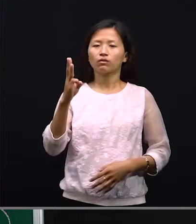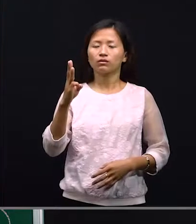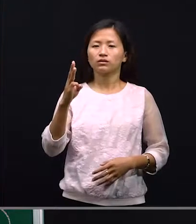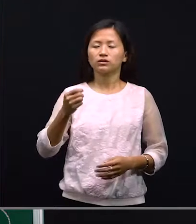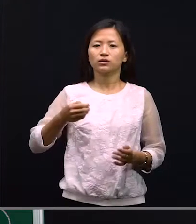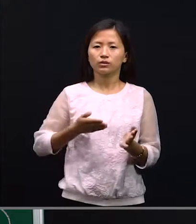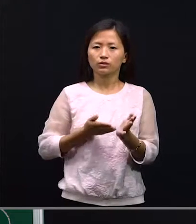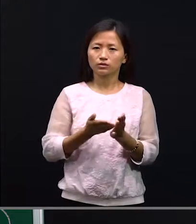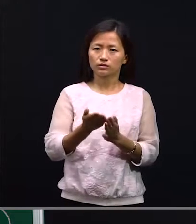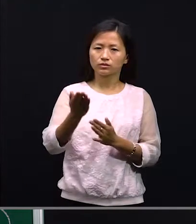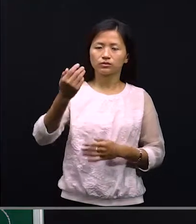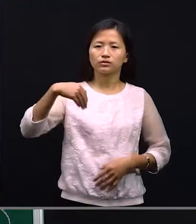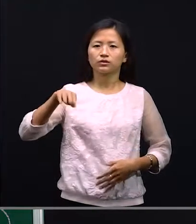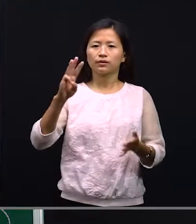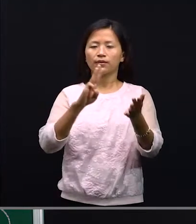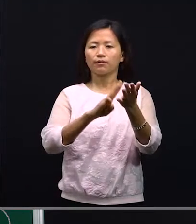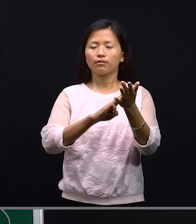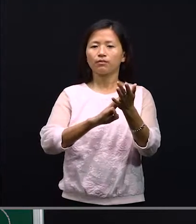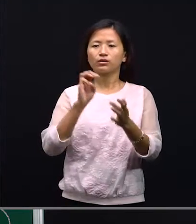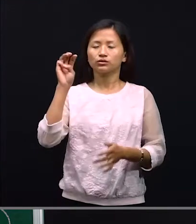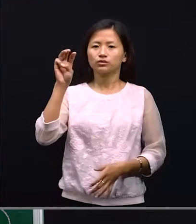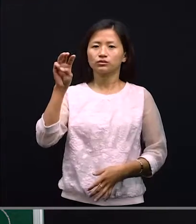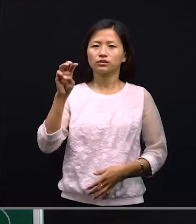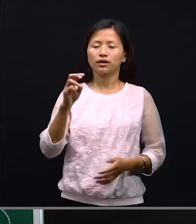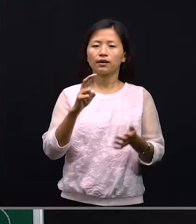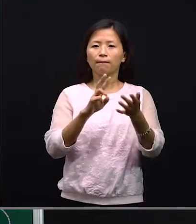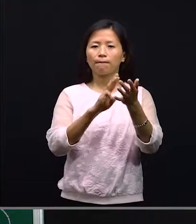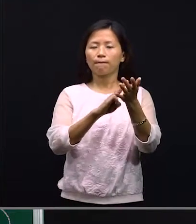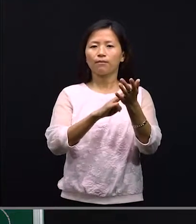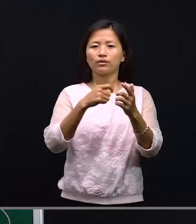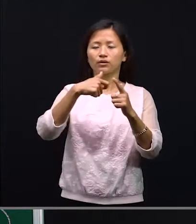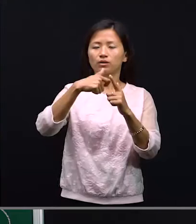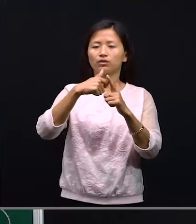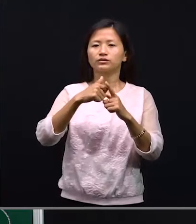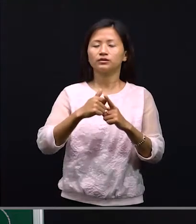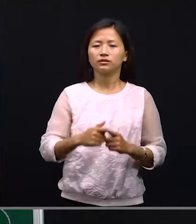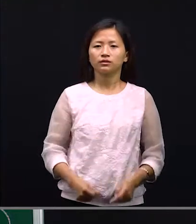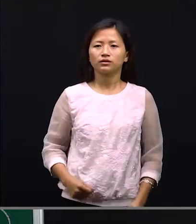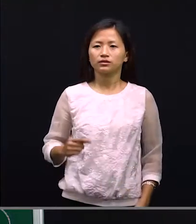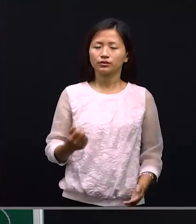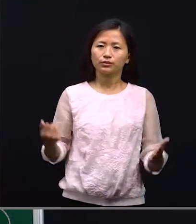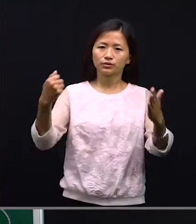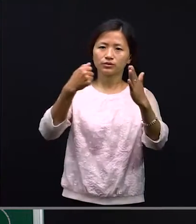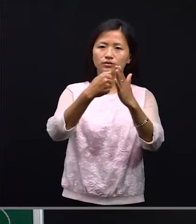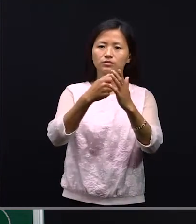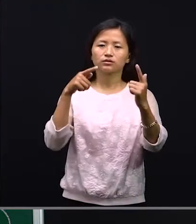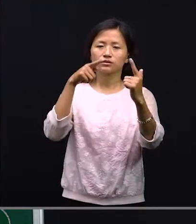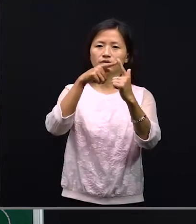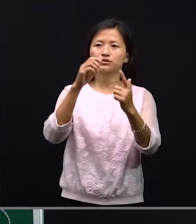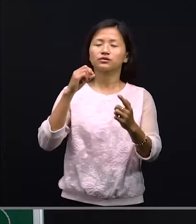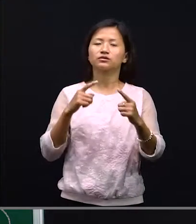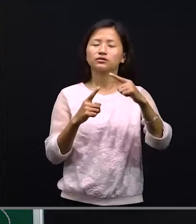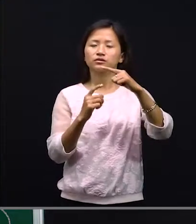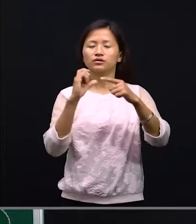it also goes towards Mokokchung, Marangkong, and it used to reach till the